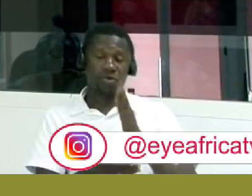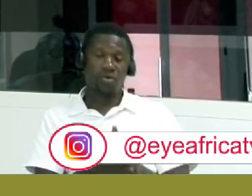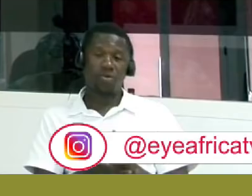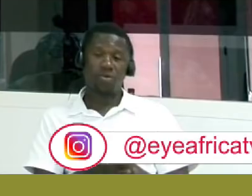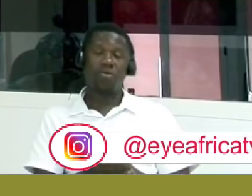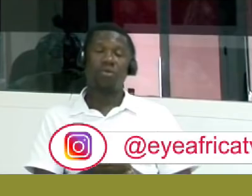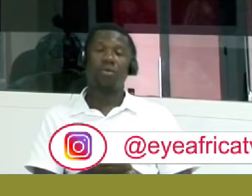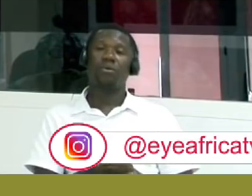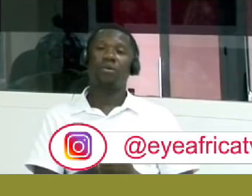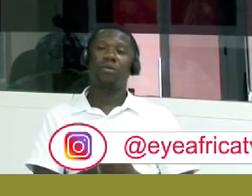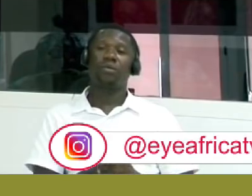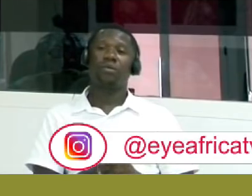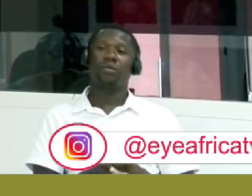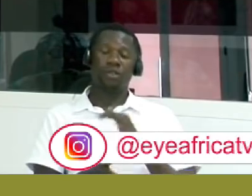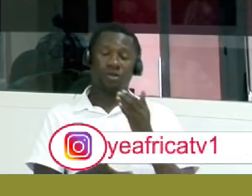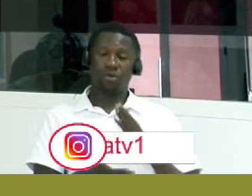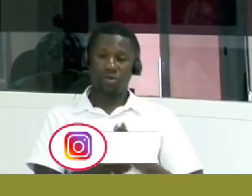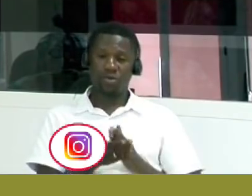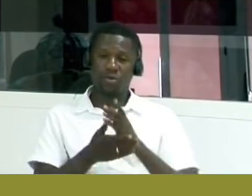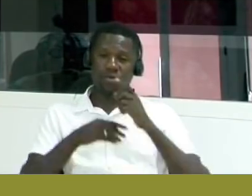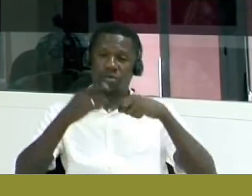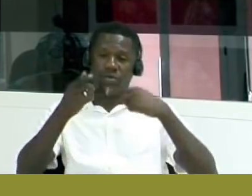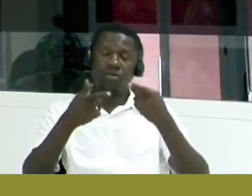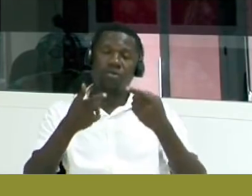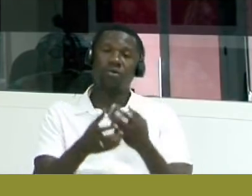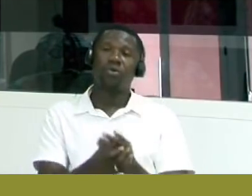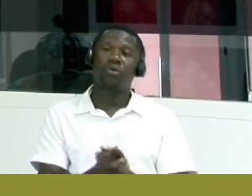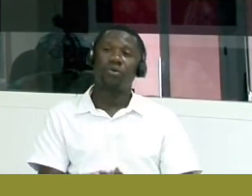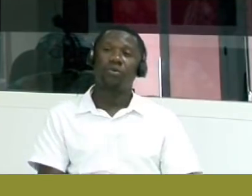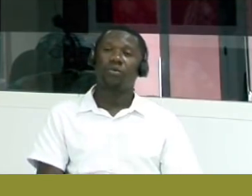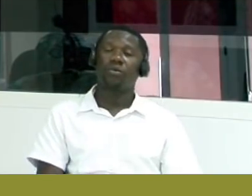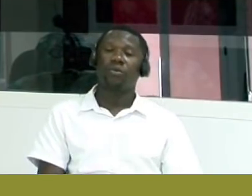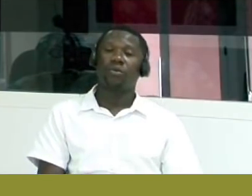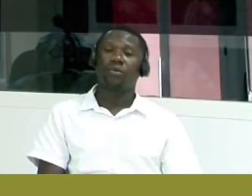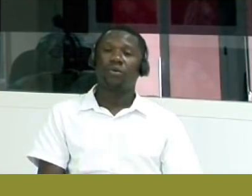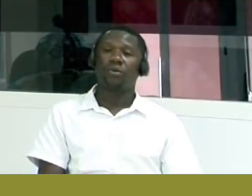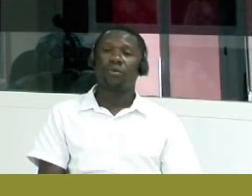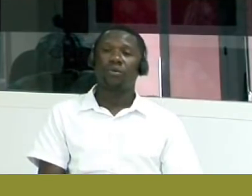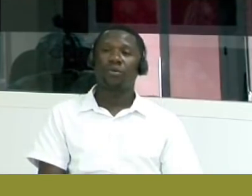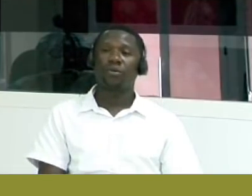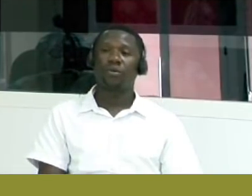proceed. Let us proceed. So